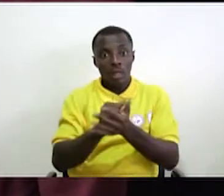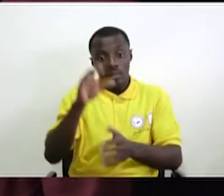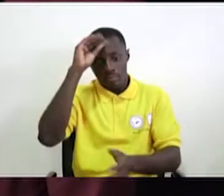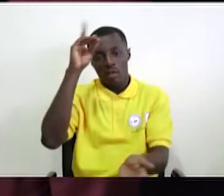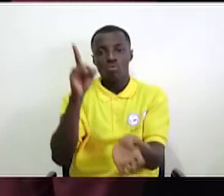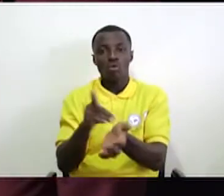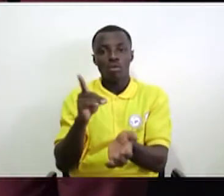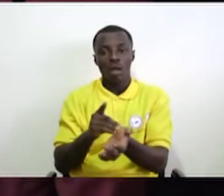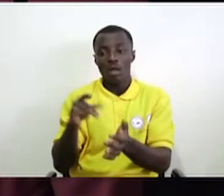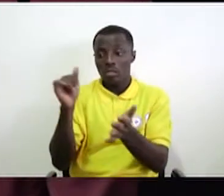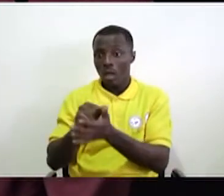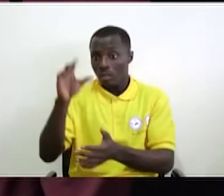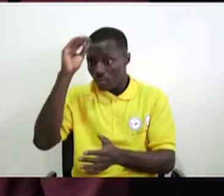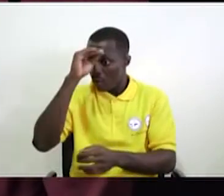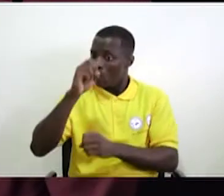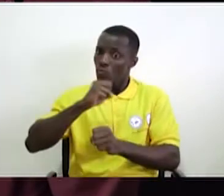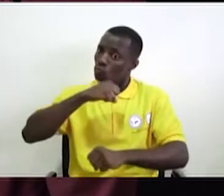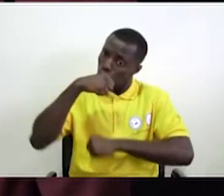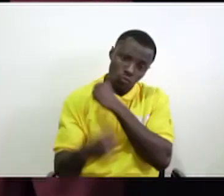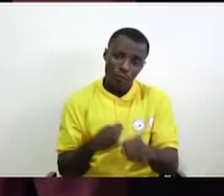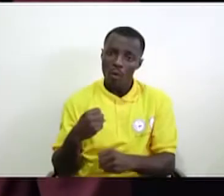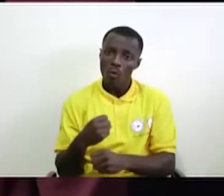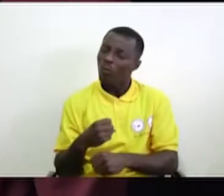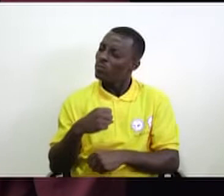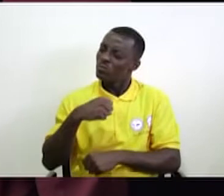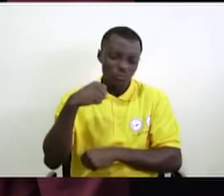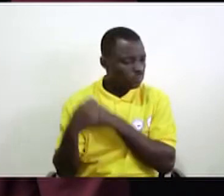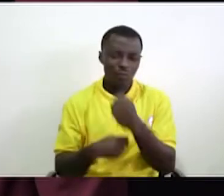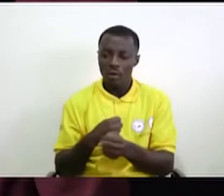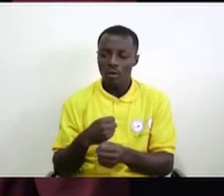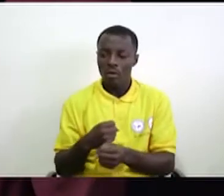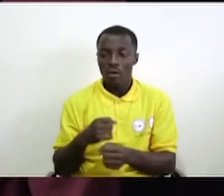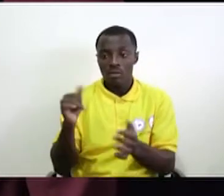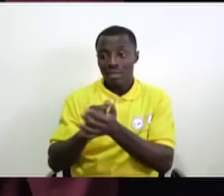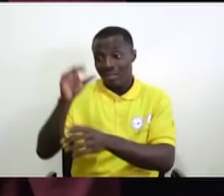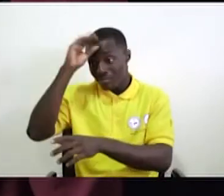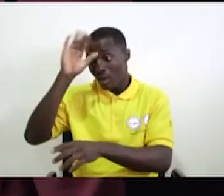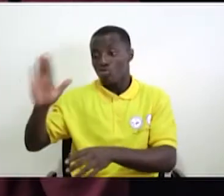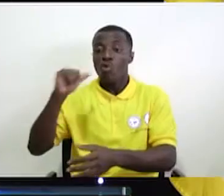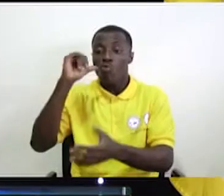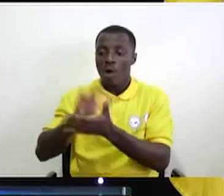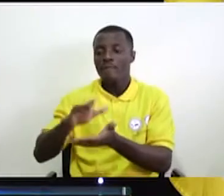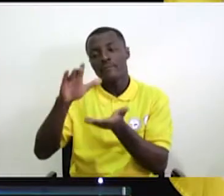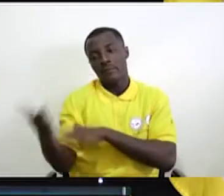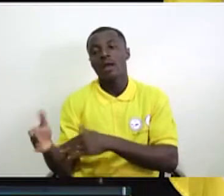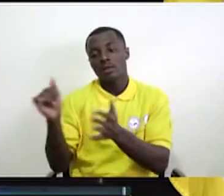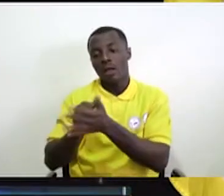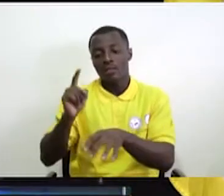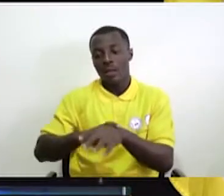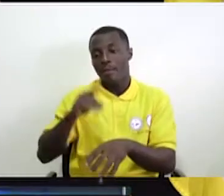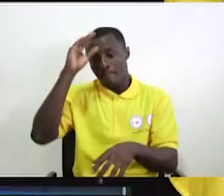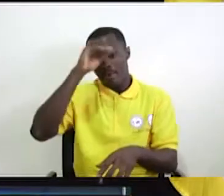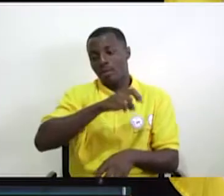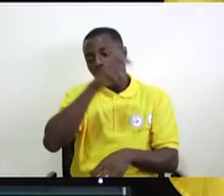on the hands of lions. O ajata ehunehuna no. The wife died whilst he was still in Africa. Ne yiri wu ibra no we bibi mem.